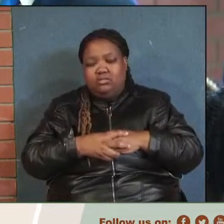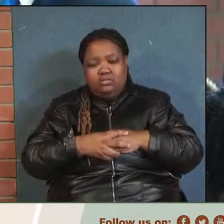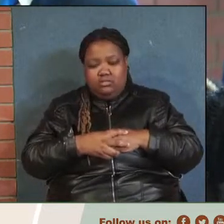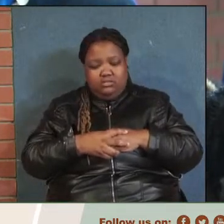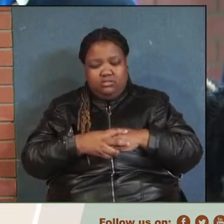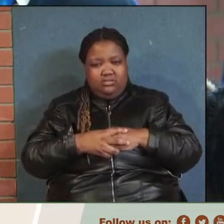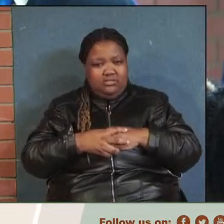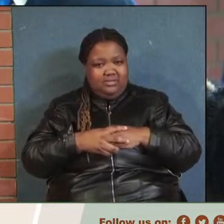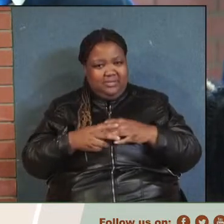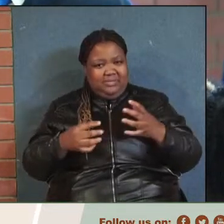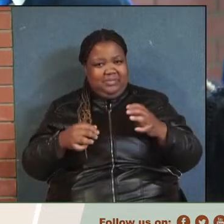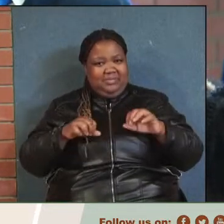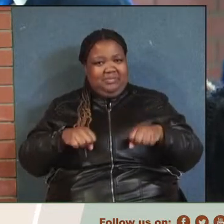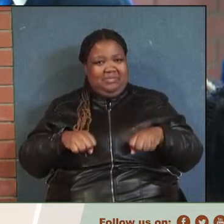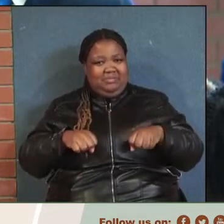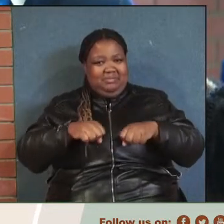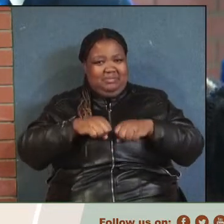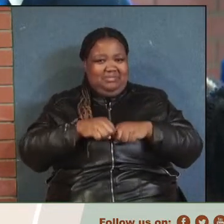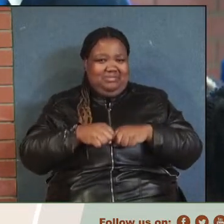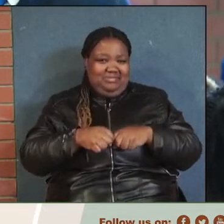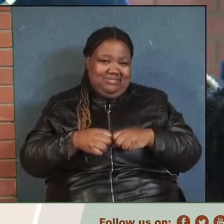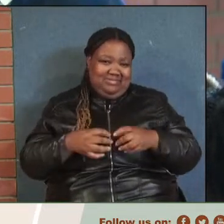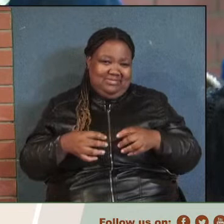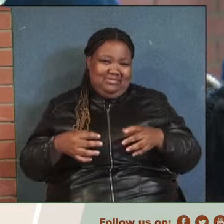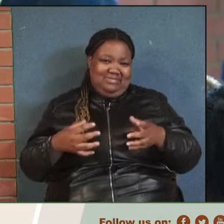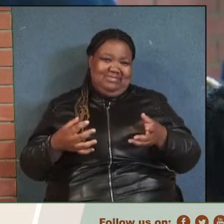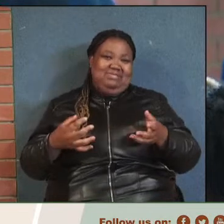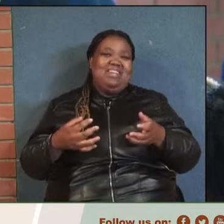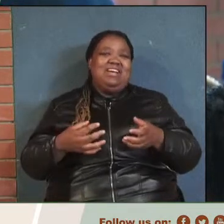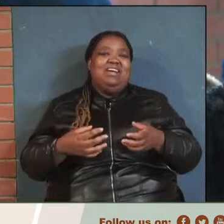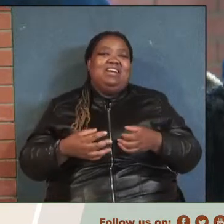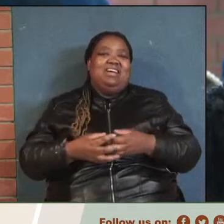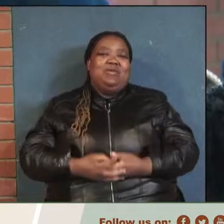the local libraries or rather internet cafes